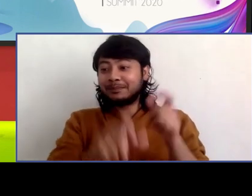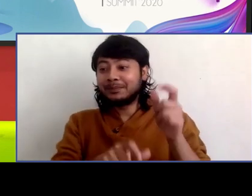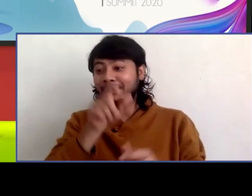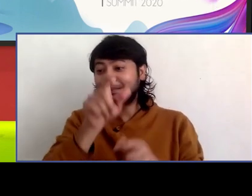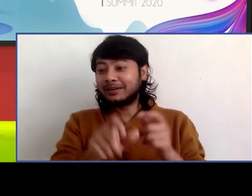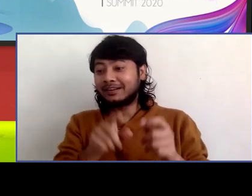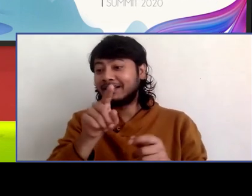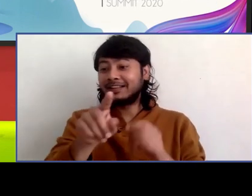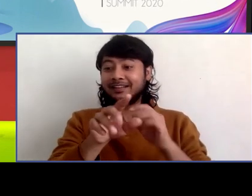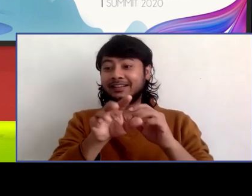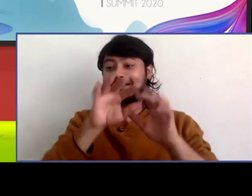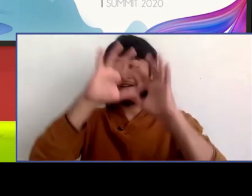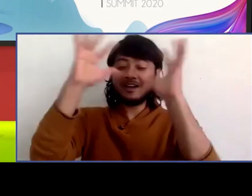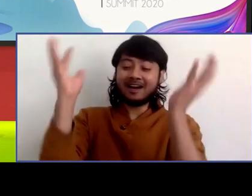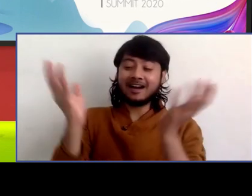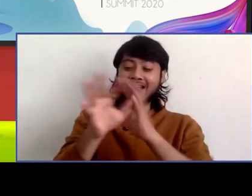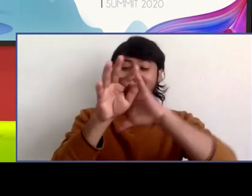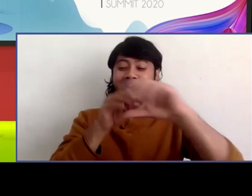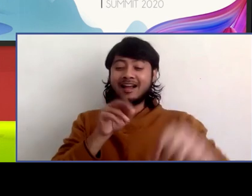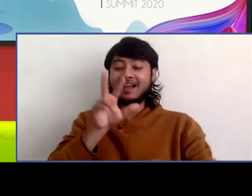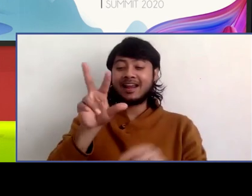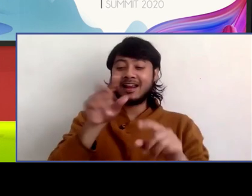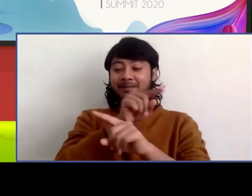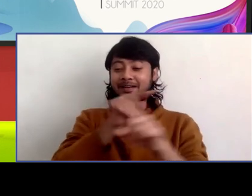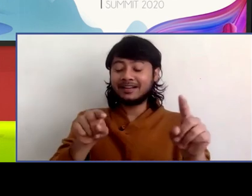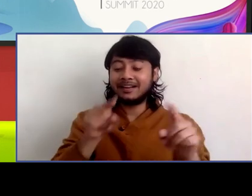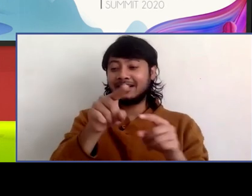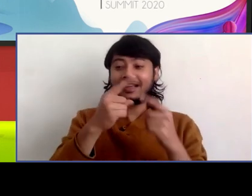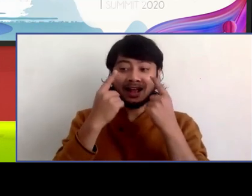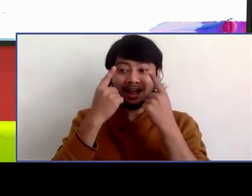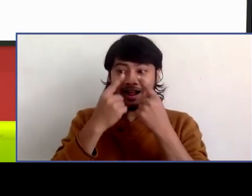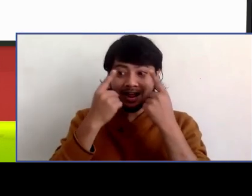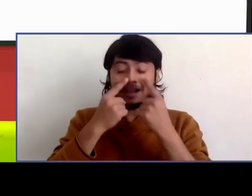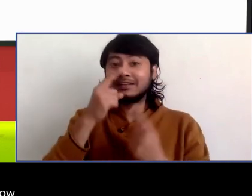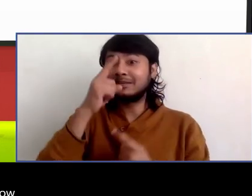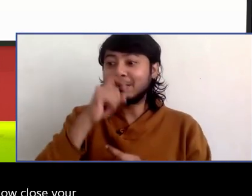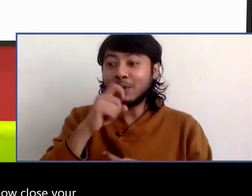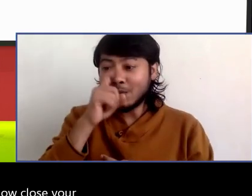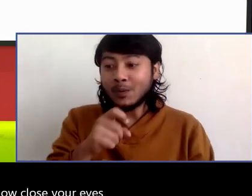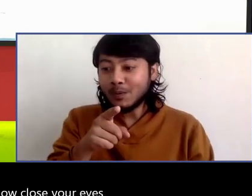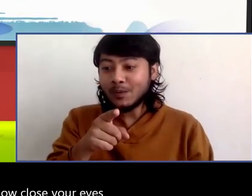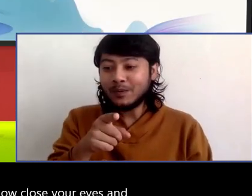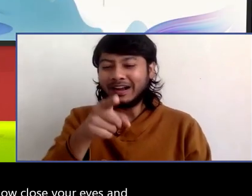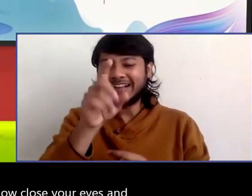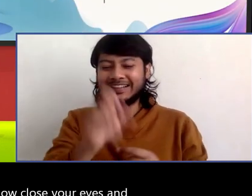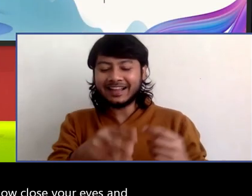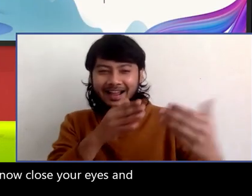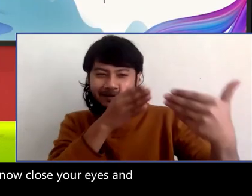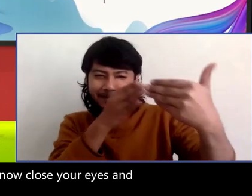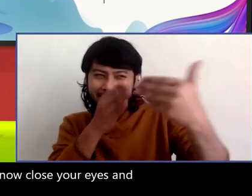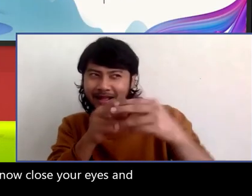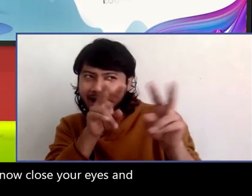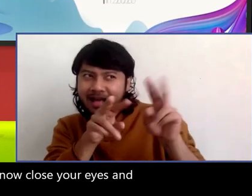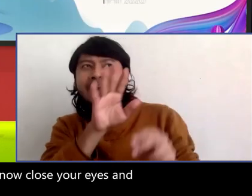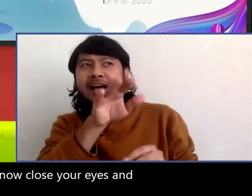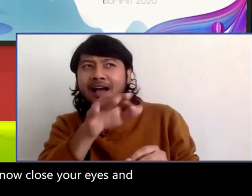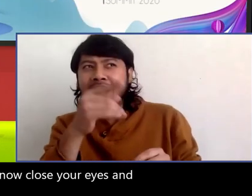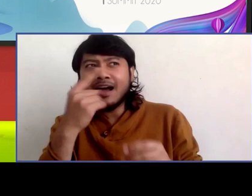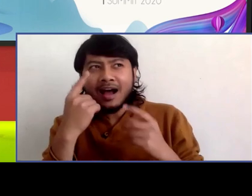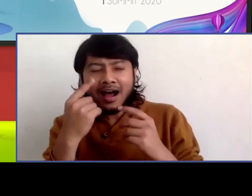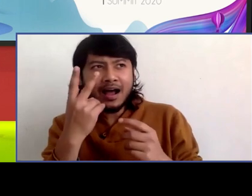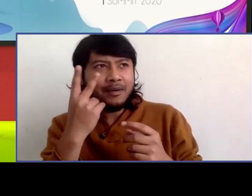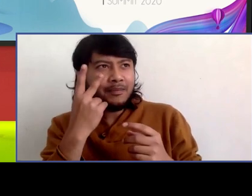who has blue. Okay. Now close your eyes and imagine the blue color. You might